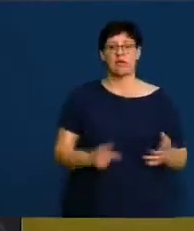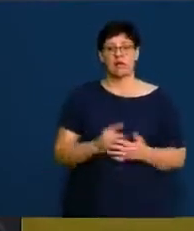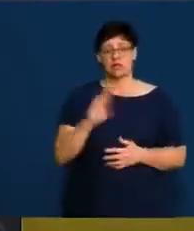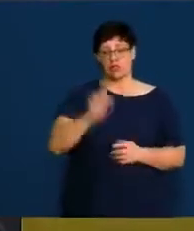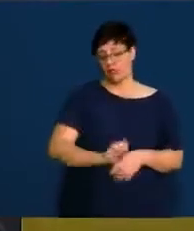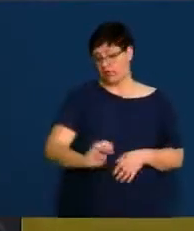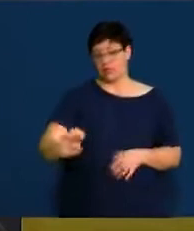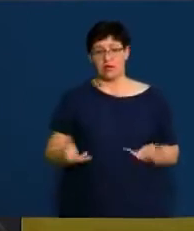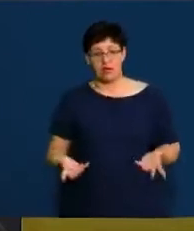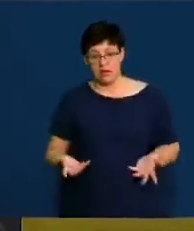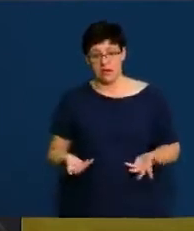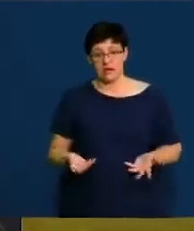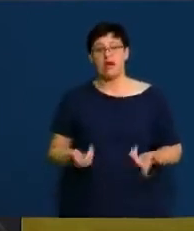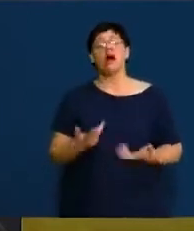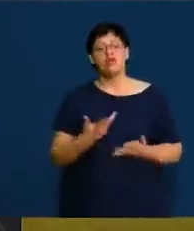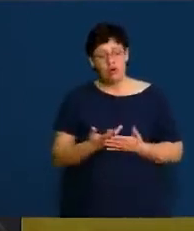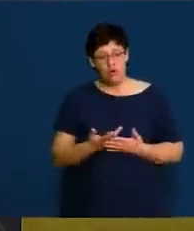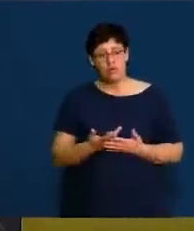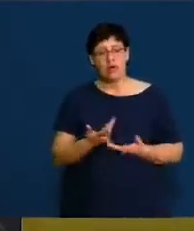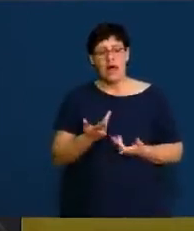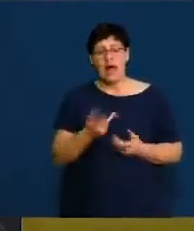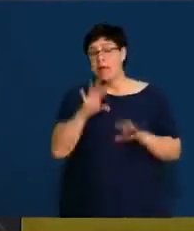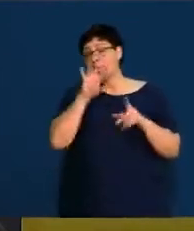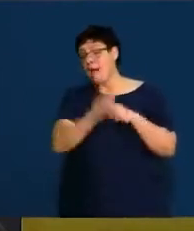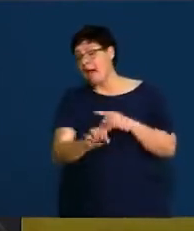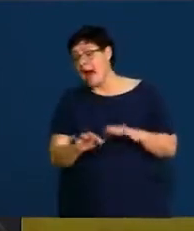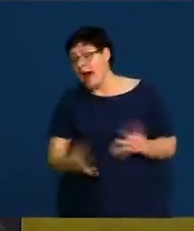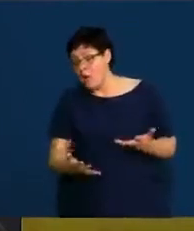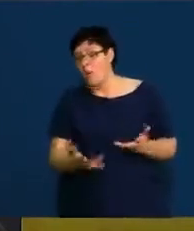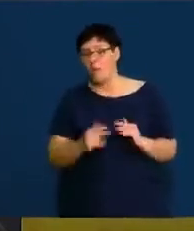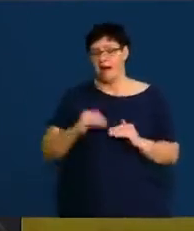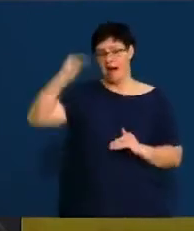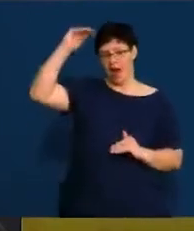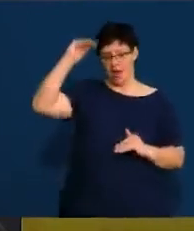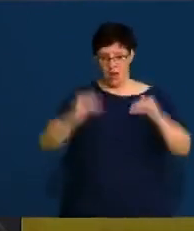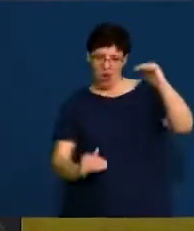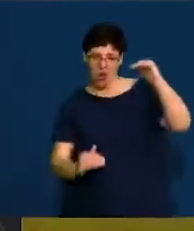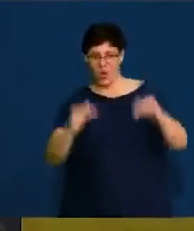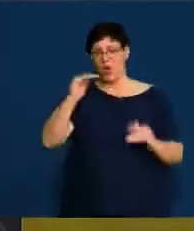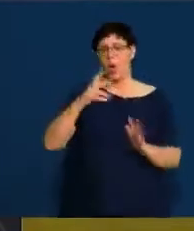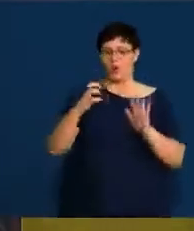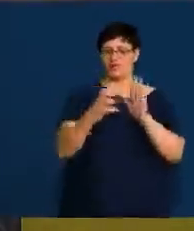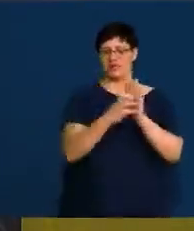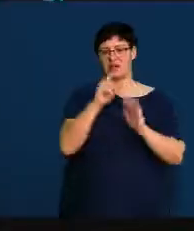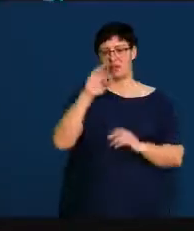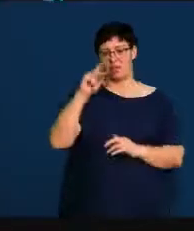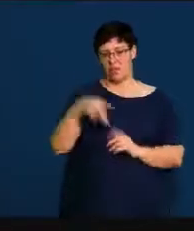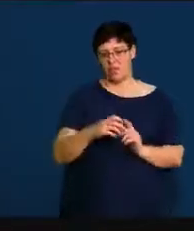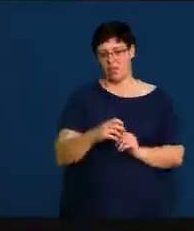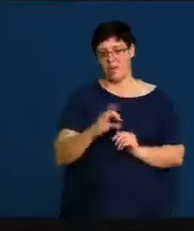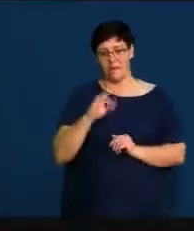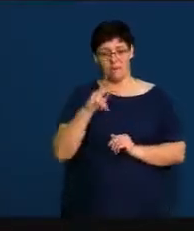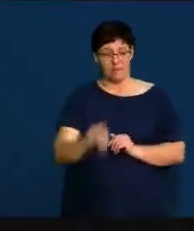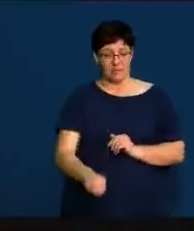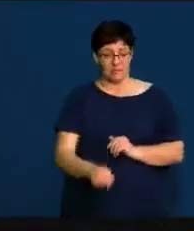southeasterly, all that is simply determined by the heights on a topographical map. Moving on,